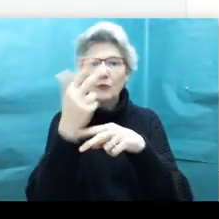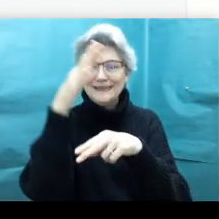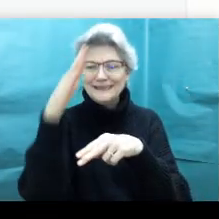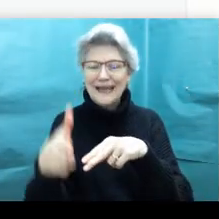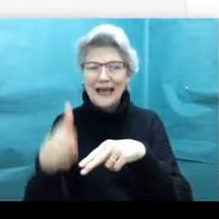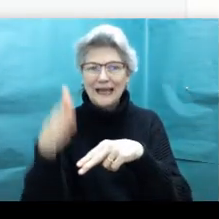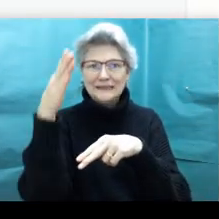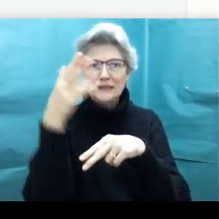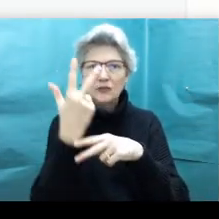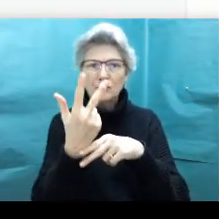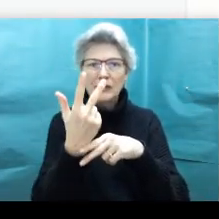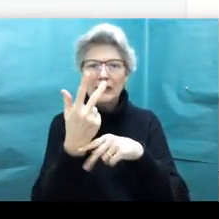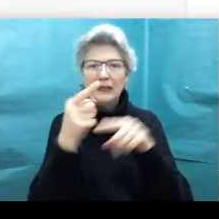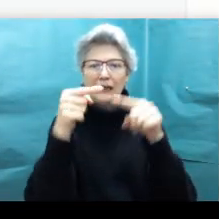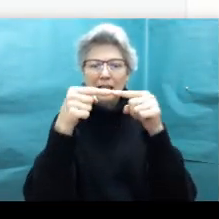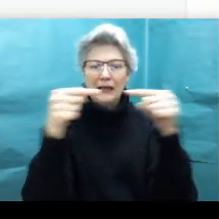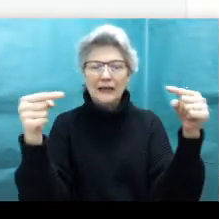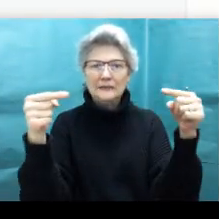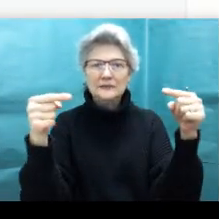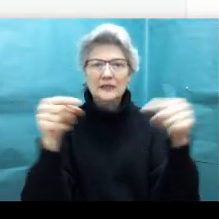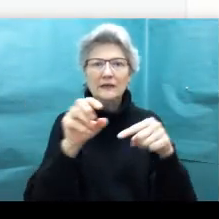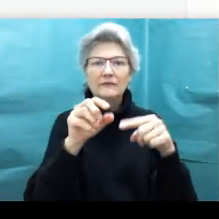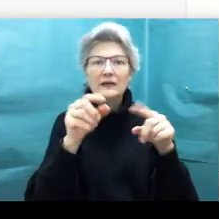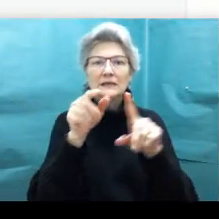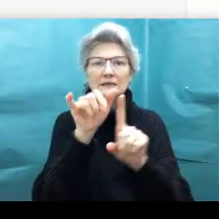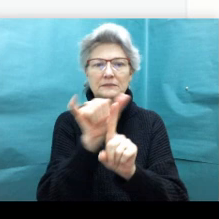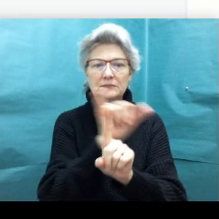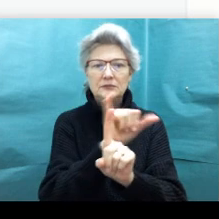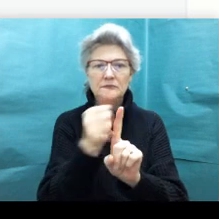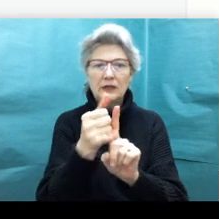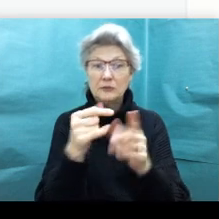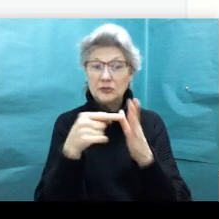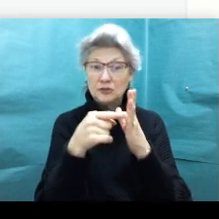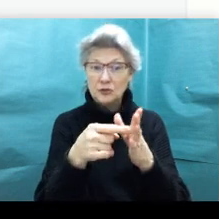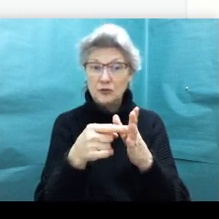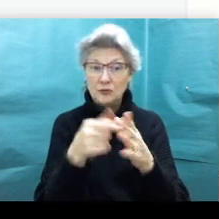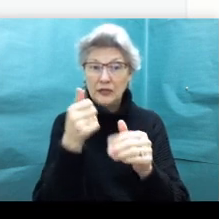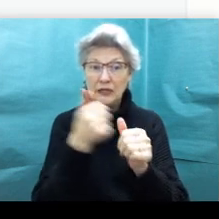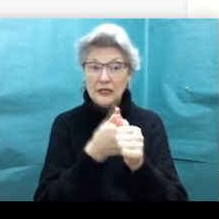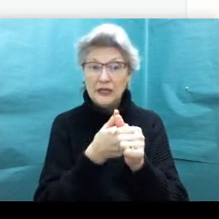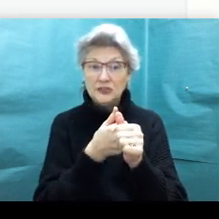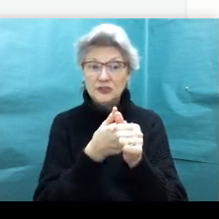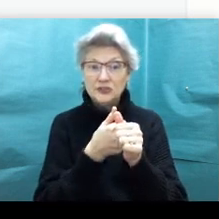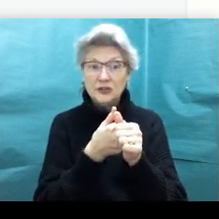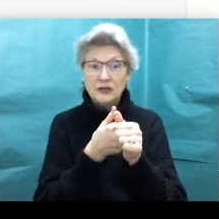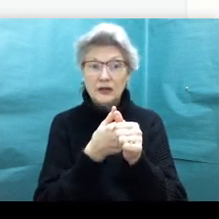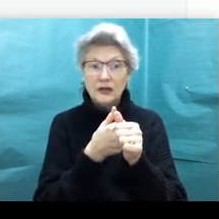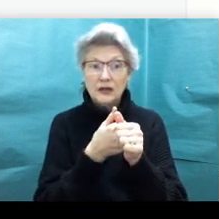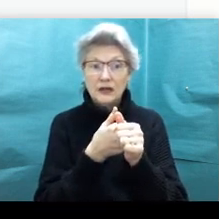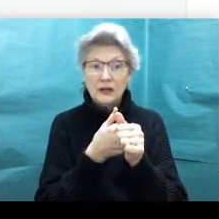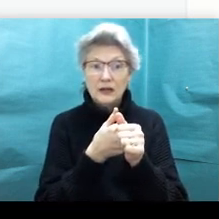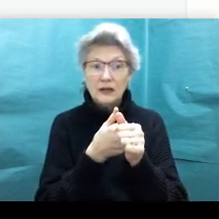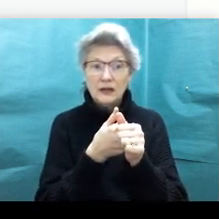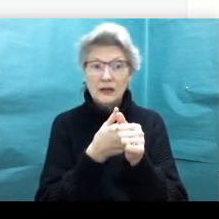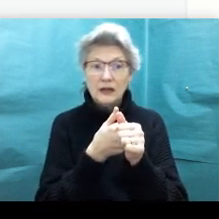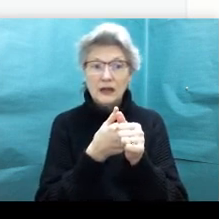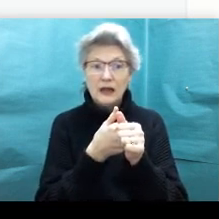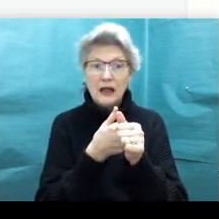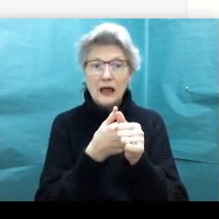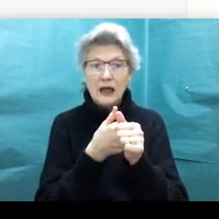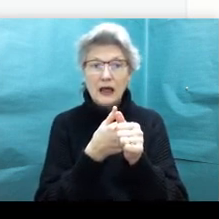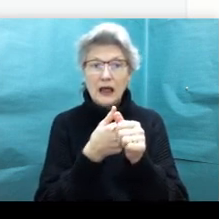of symmetry. I'm just going to show you those lines of symmetry. Each line goes through each